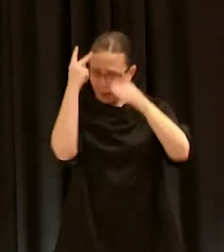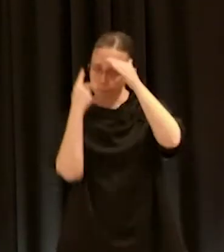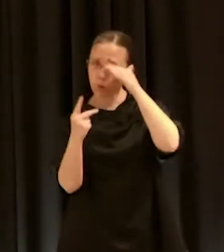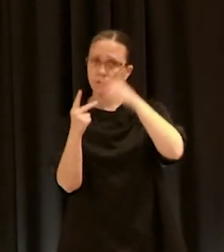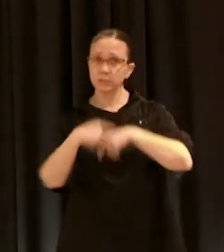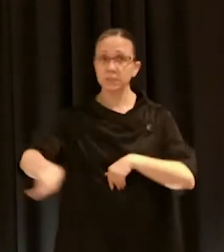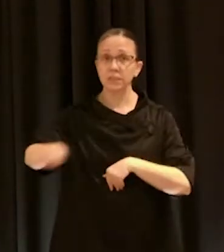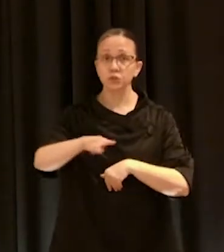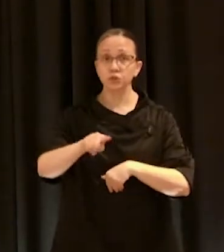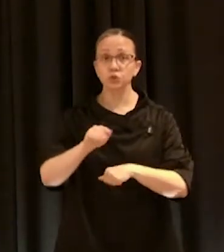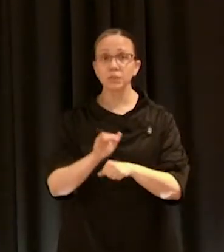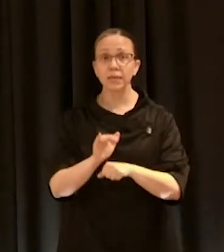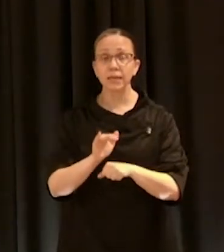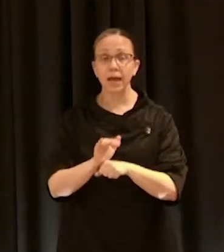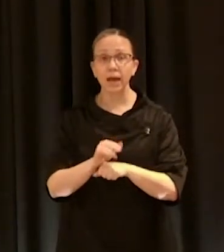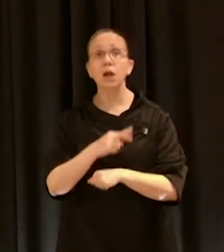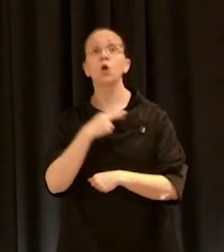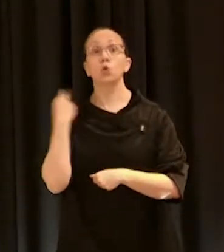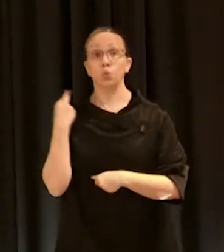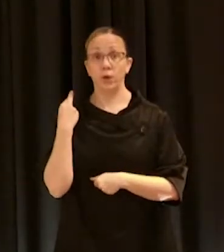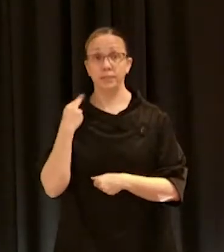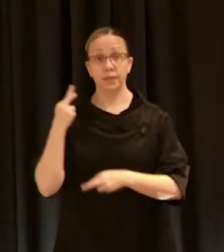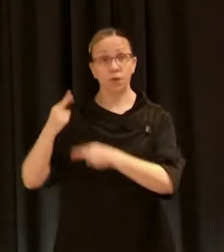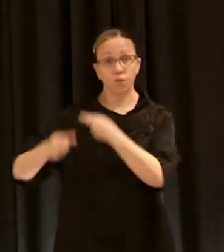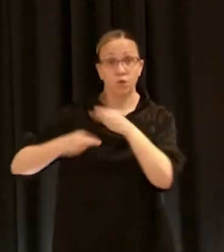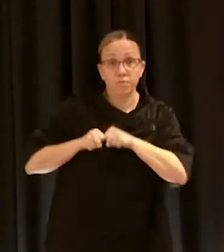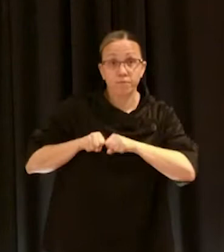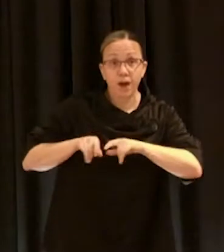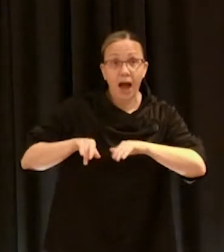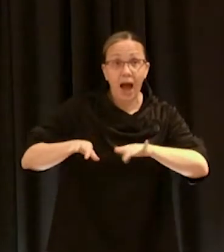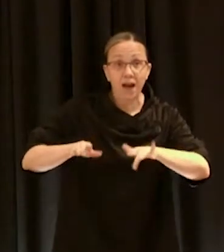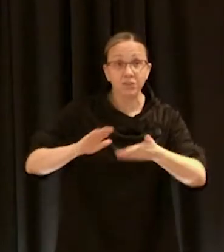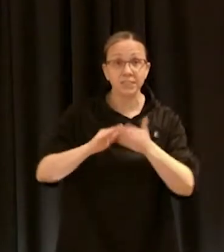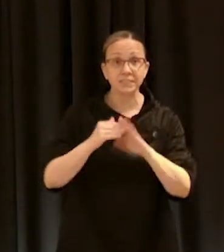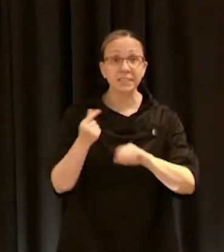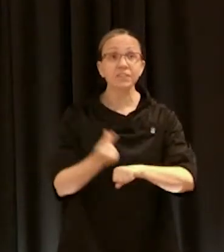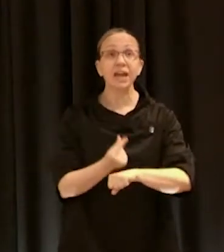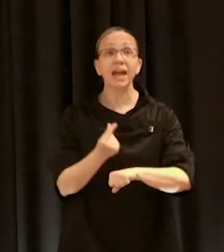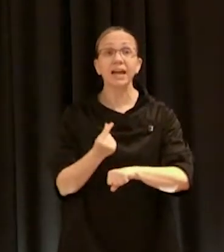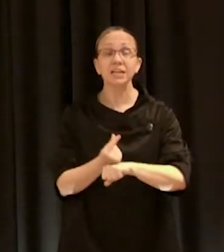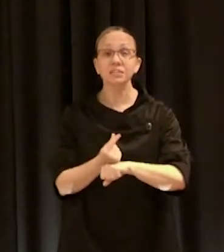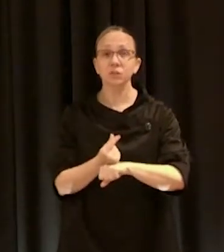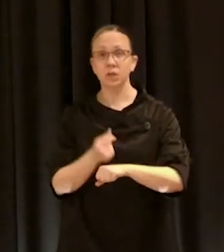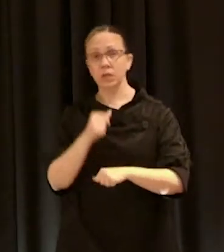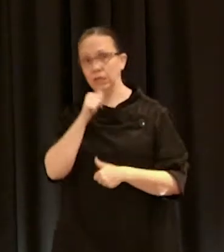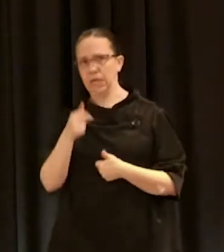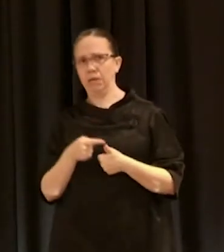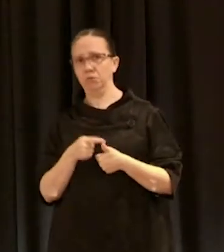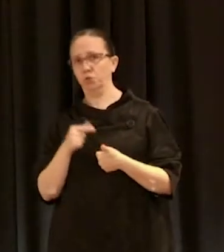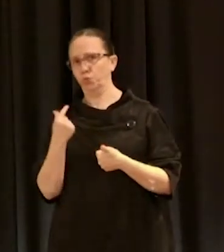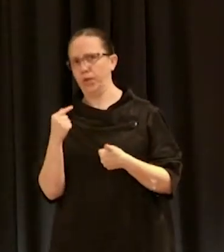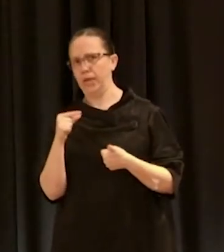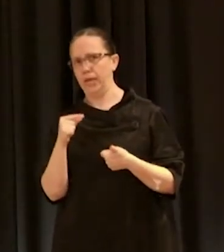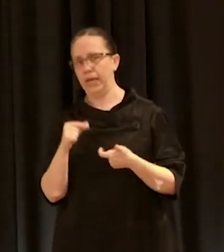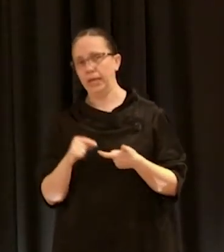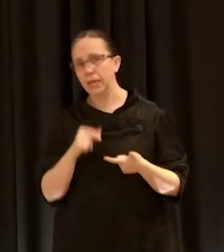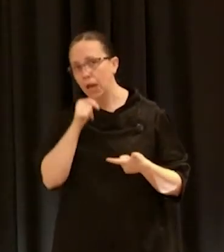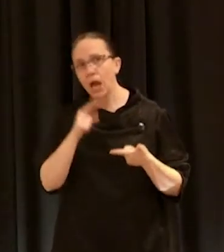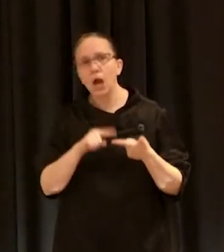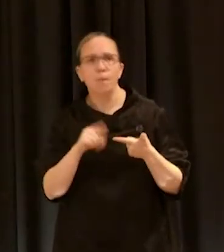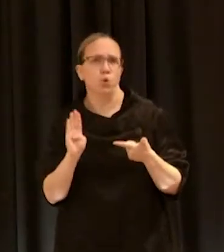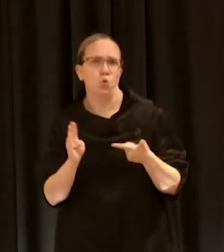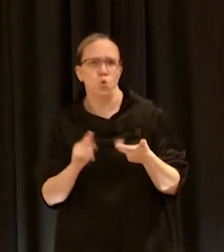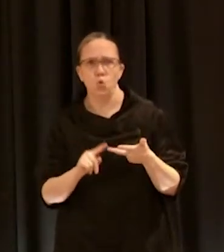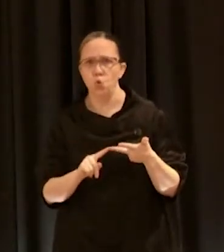prophesied to you tonight that the risk of revival in the city of Gainesville is not at the green level, and it's not at the